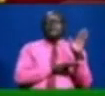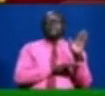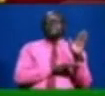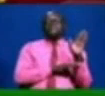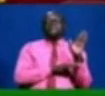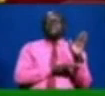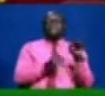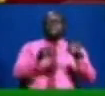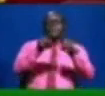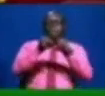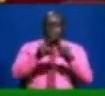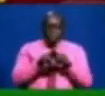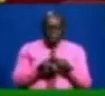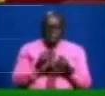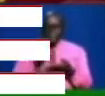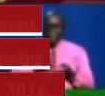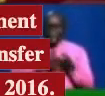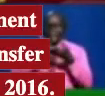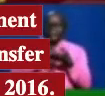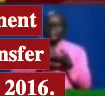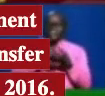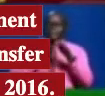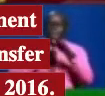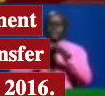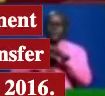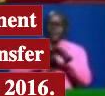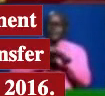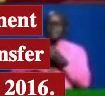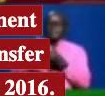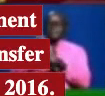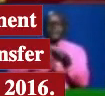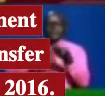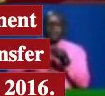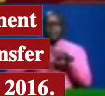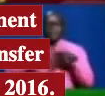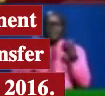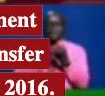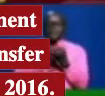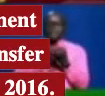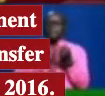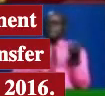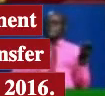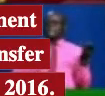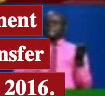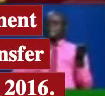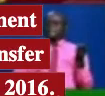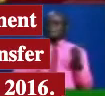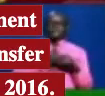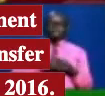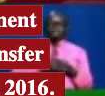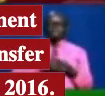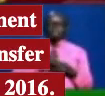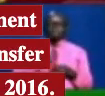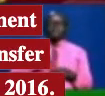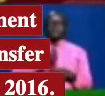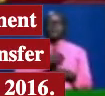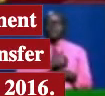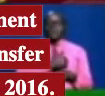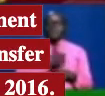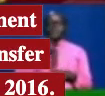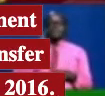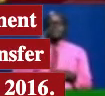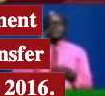also helps them in accessing the economic and social services. And we have seen many